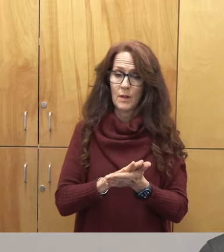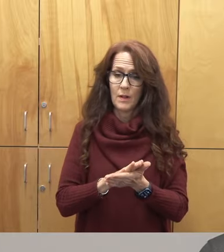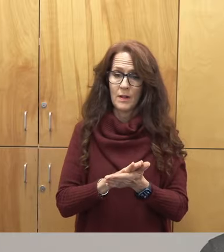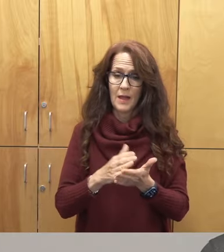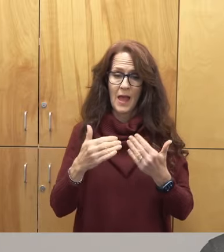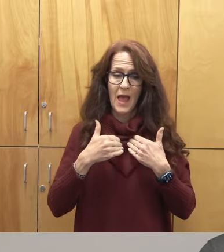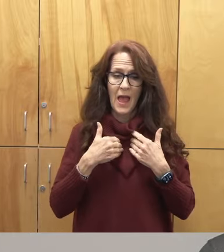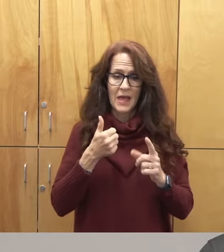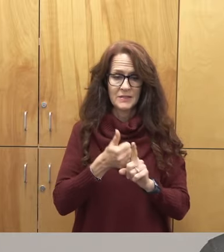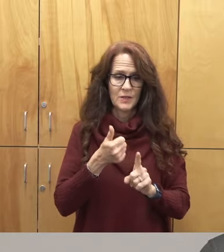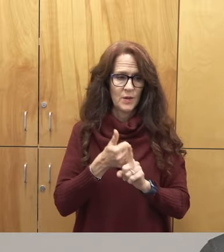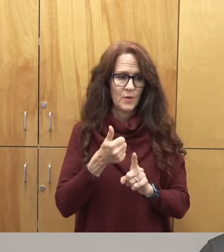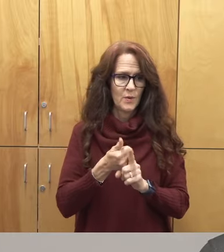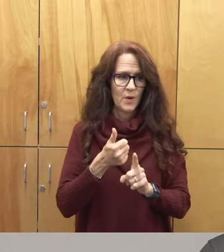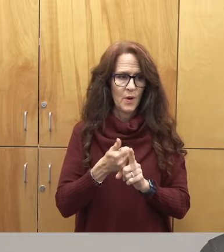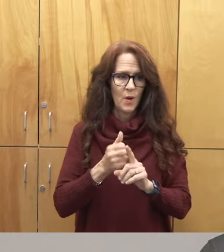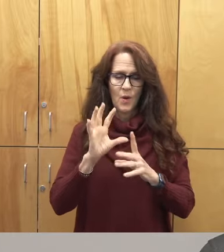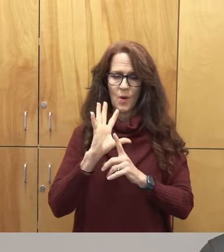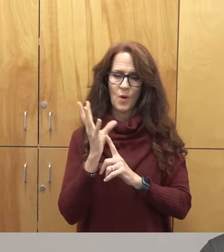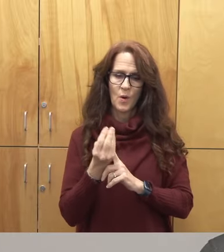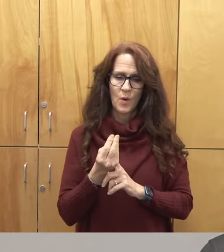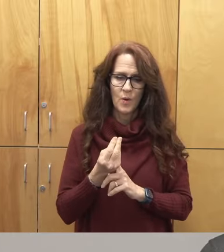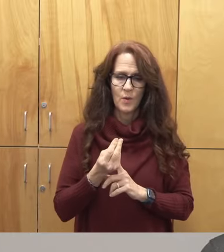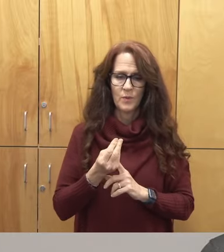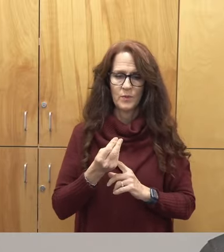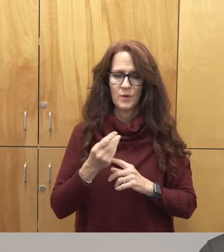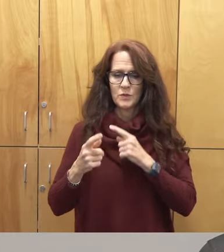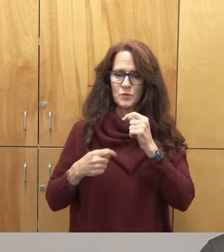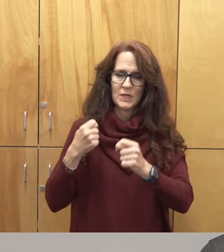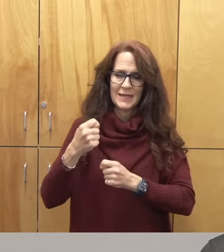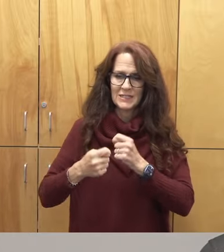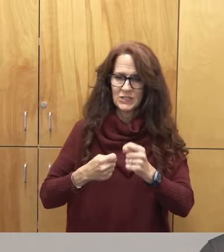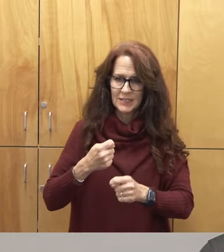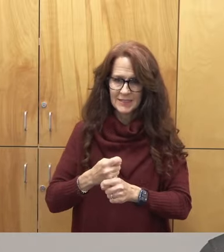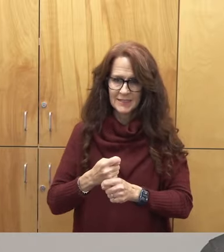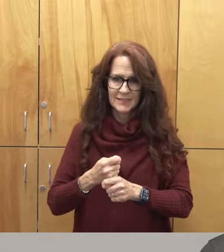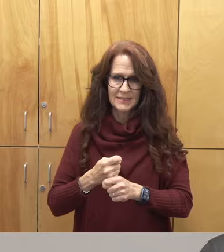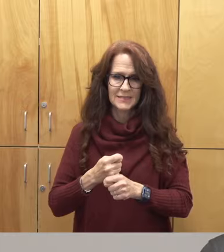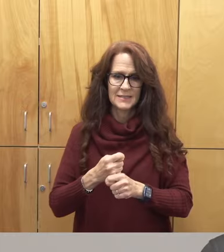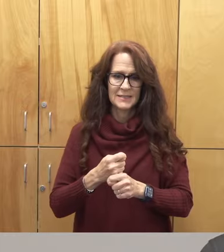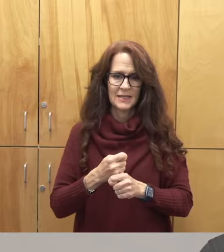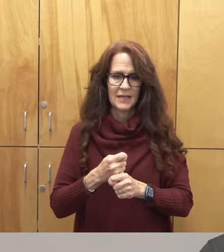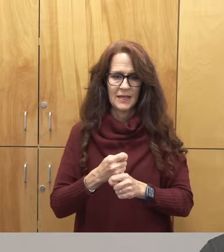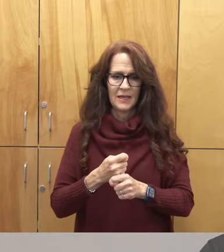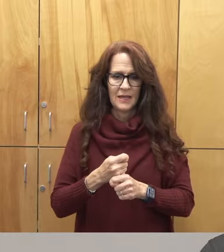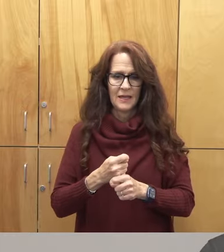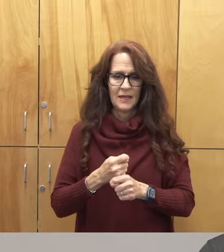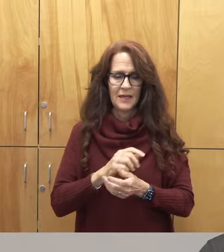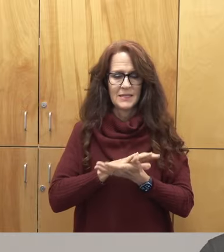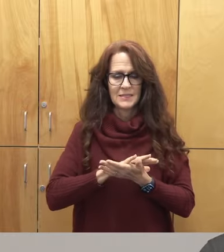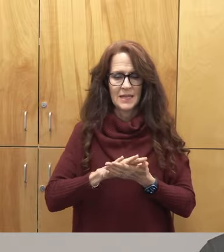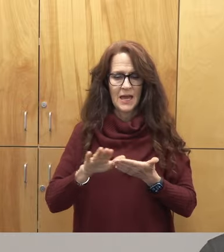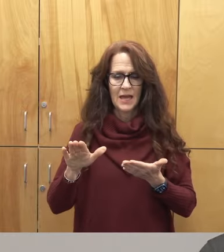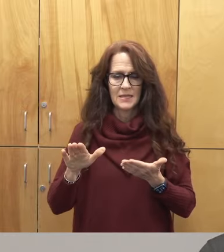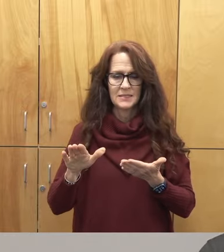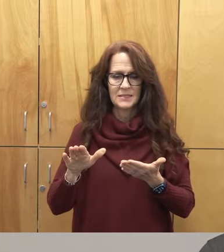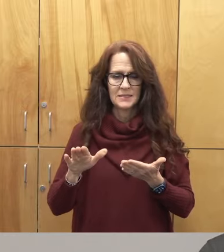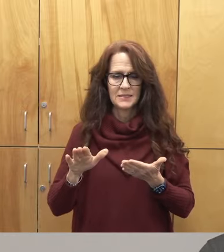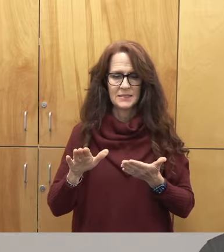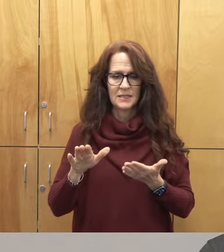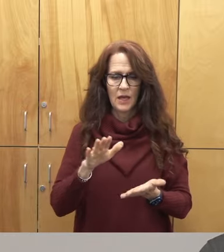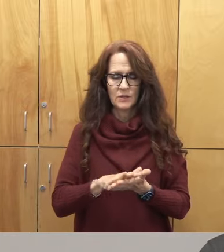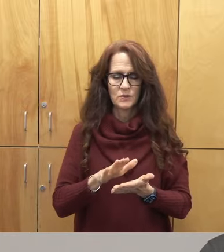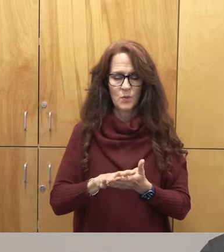has their own culture, their own traditions, and it's nice to be on a